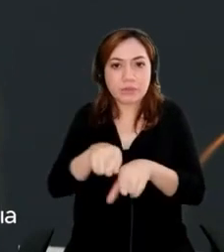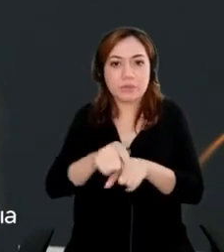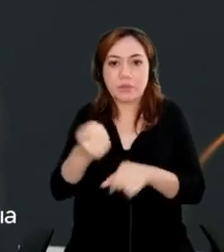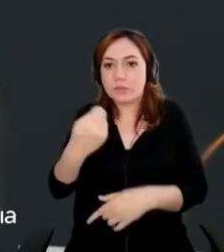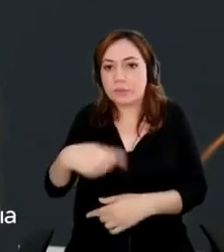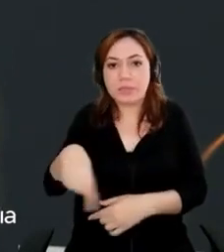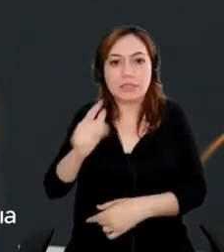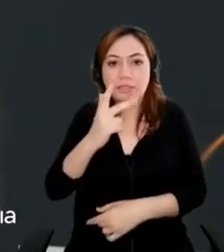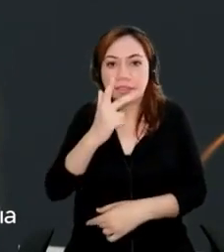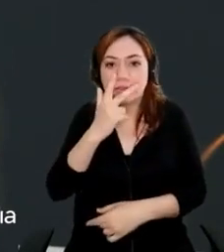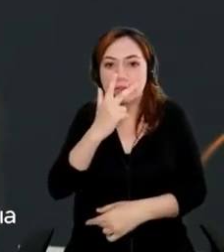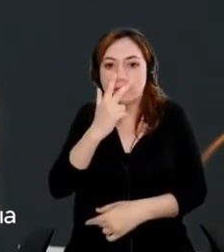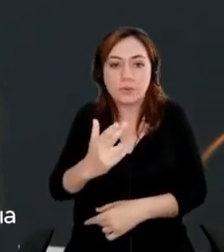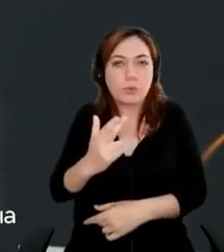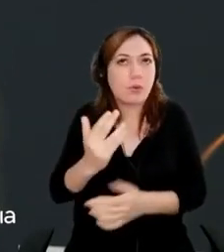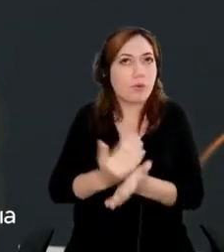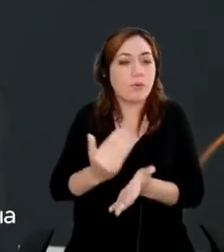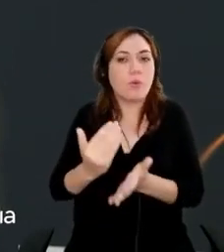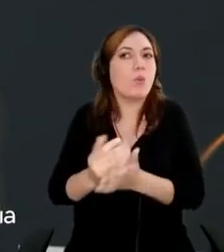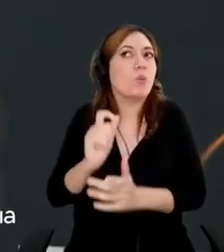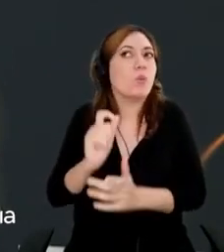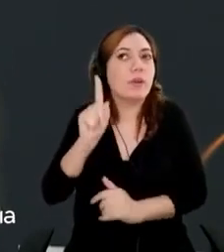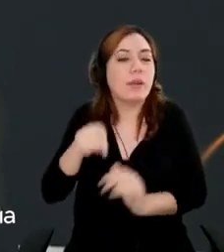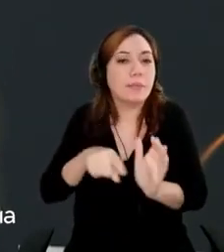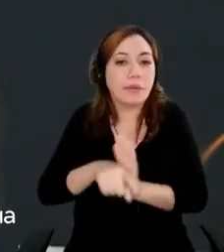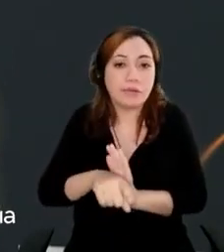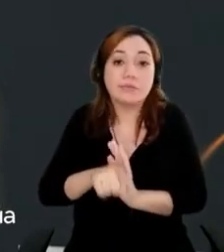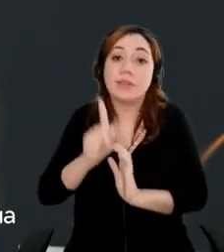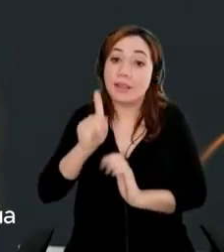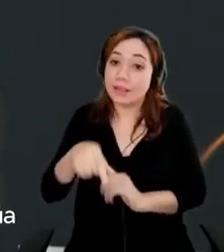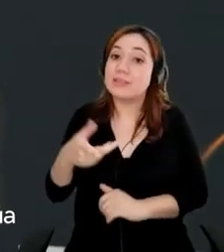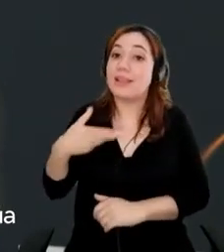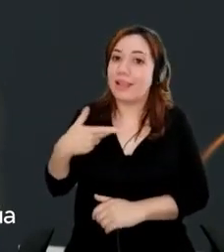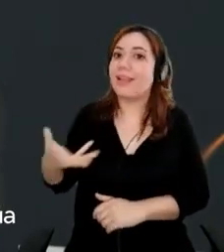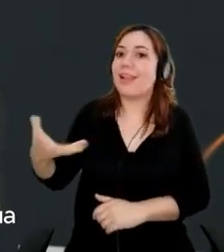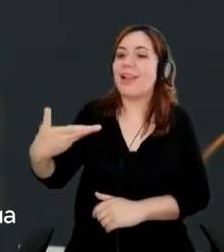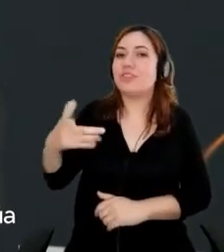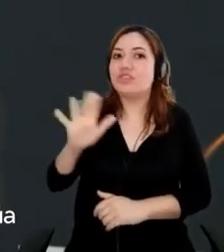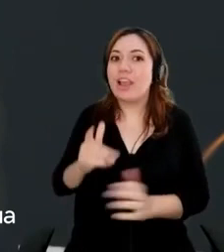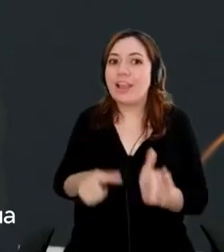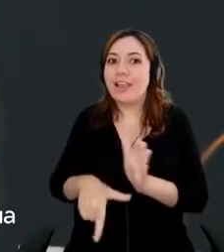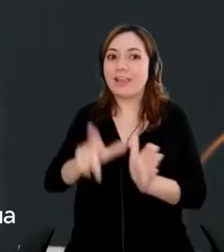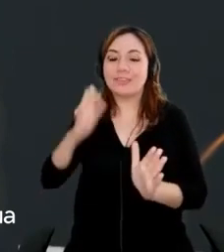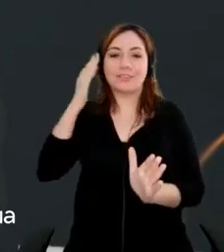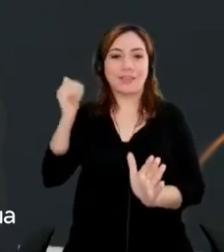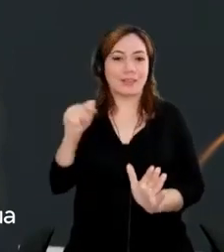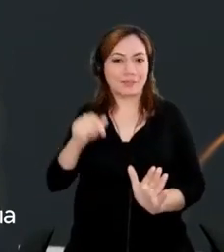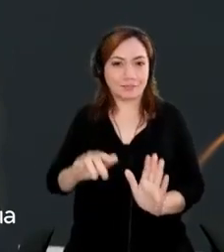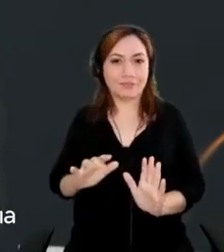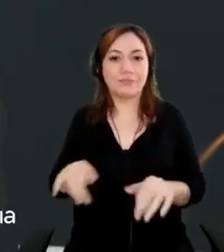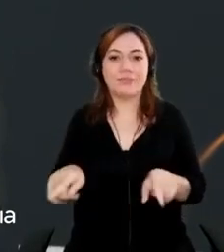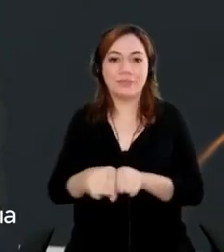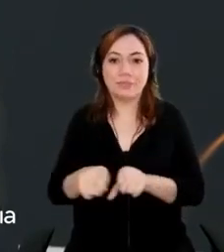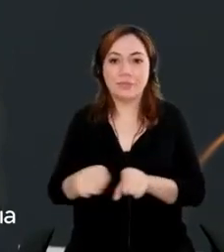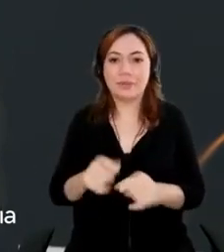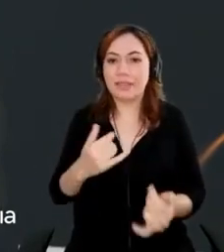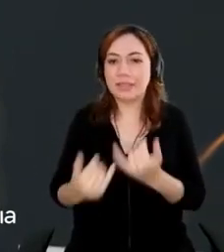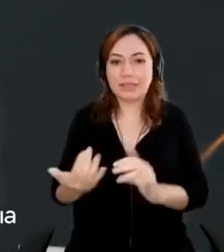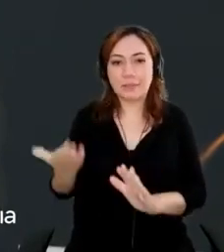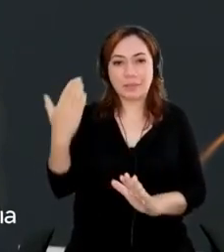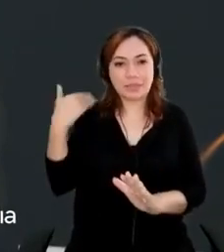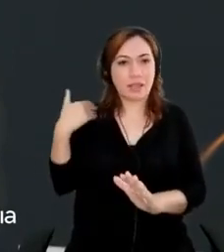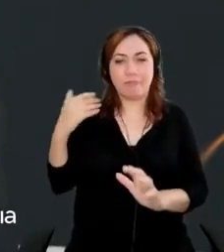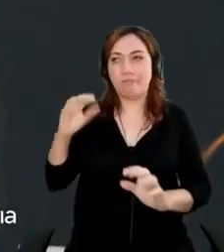That's the agile part. So as, all of a sudden COVID becomes a big thing and you have